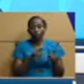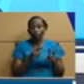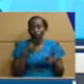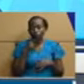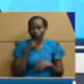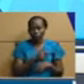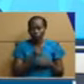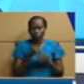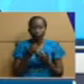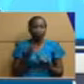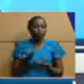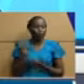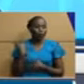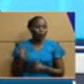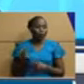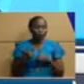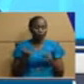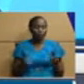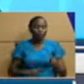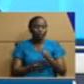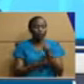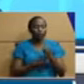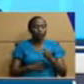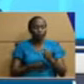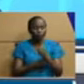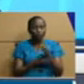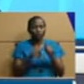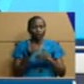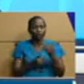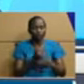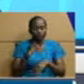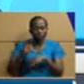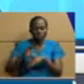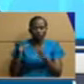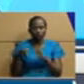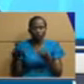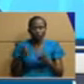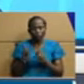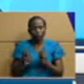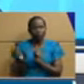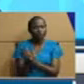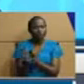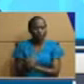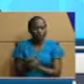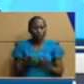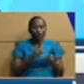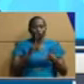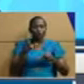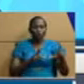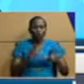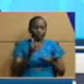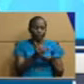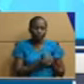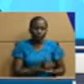systems like the family and clan support systems, the church groups that people always resort to, the local savings and credit